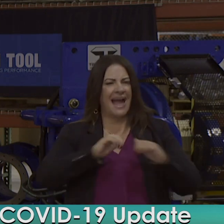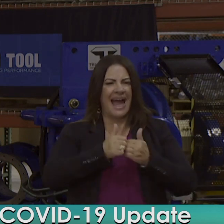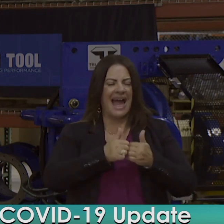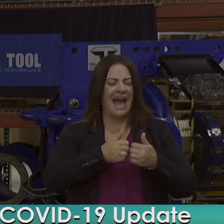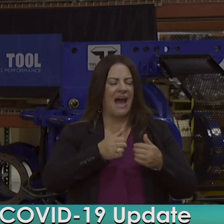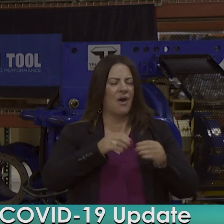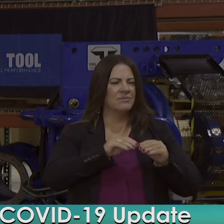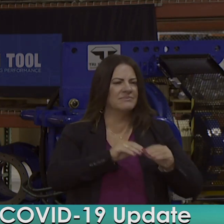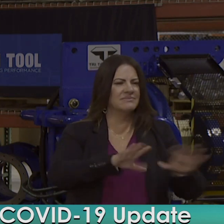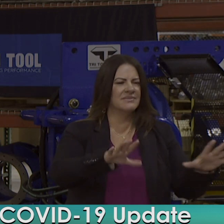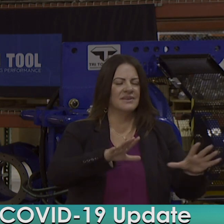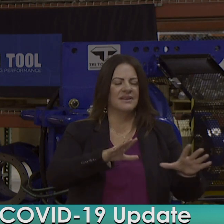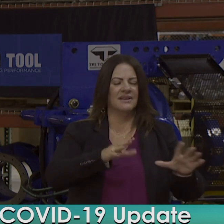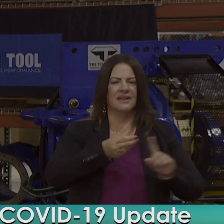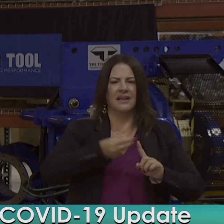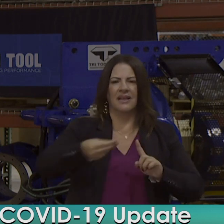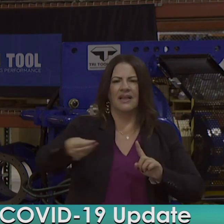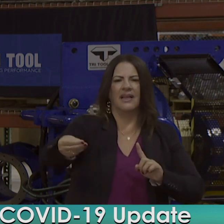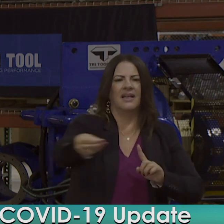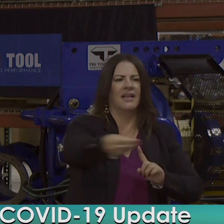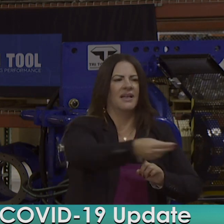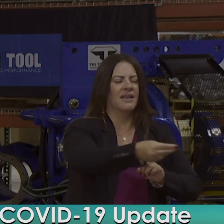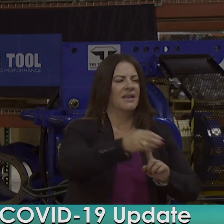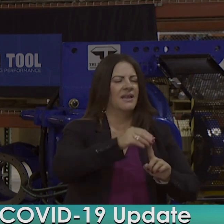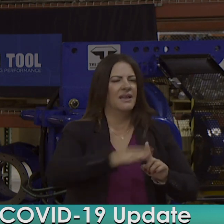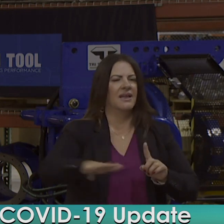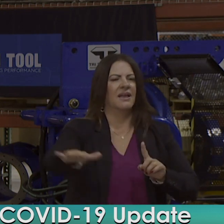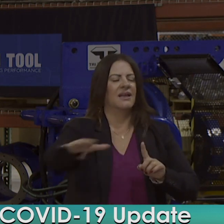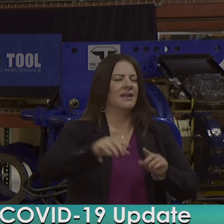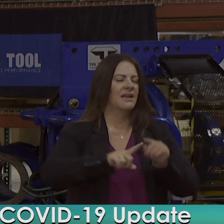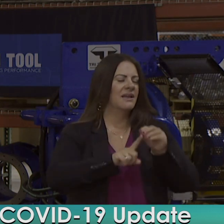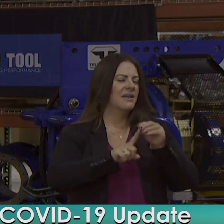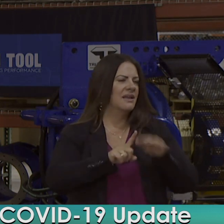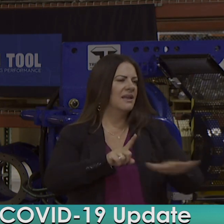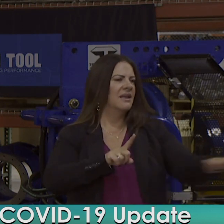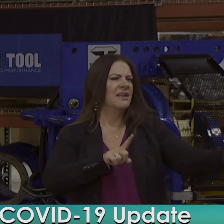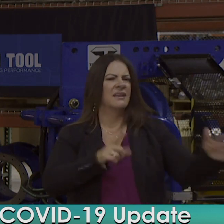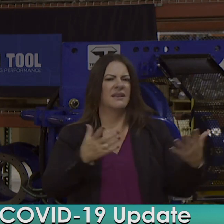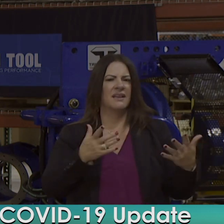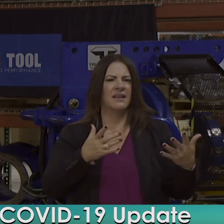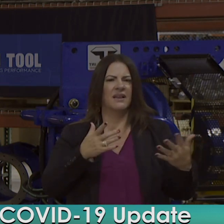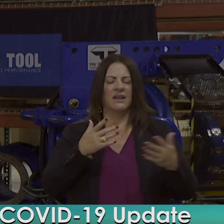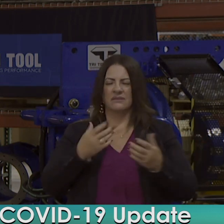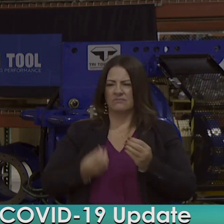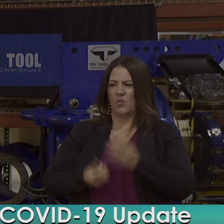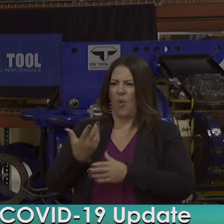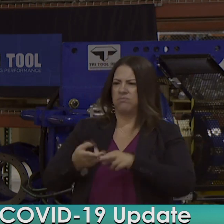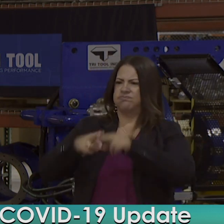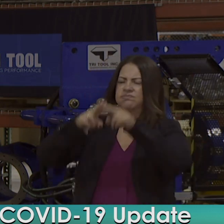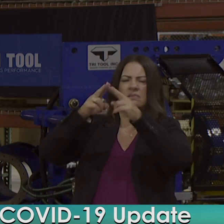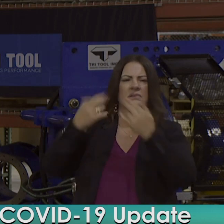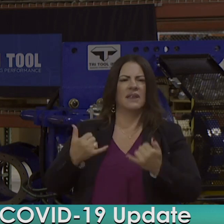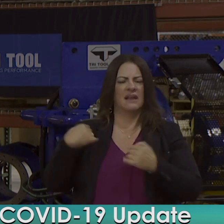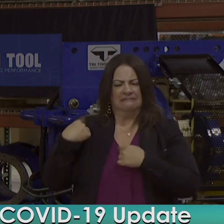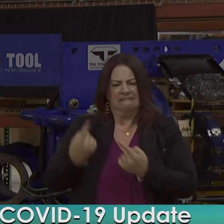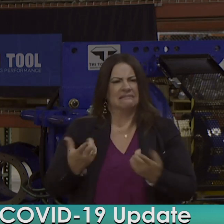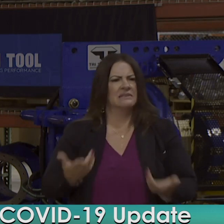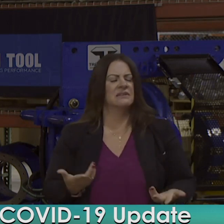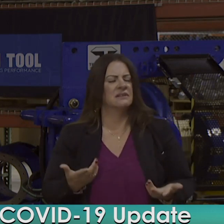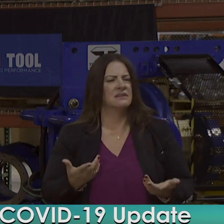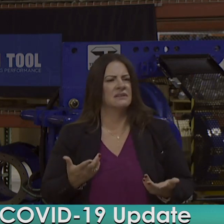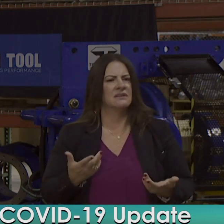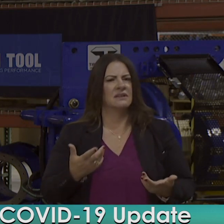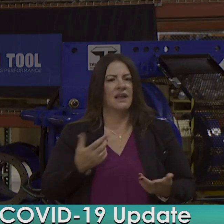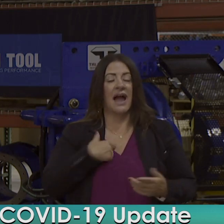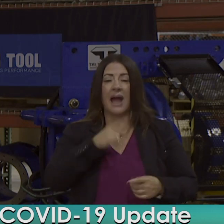of this disease, and how we are experiencing unprecedented growth in the total number of cases. And you will see,